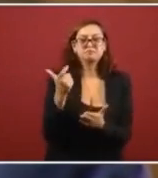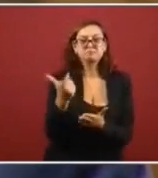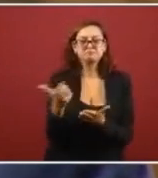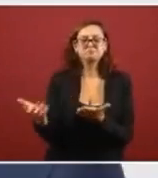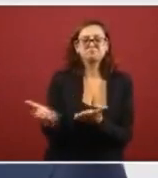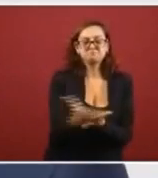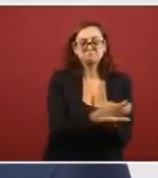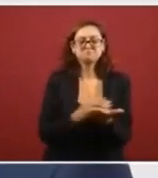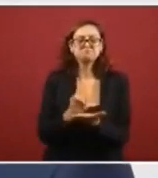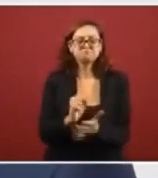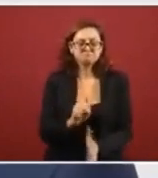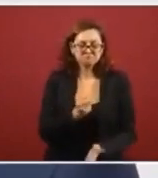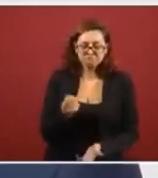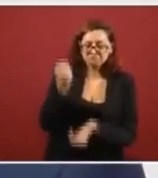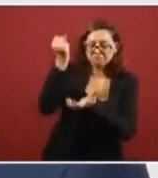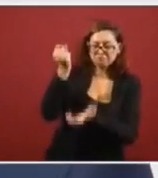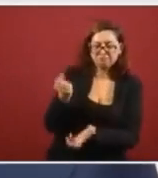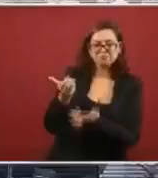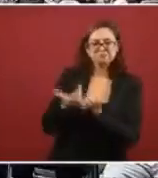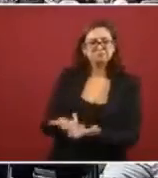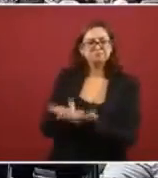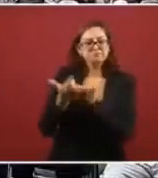million vessels